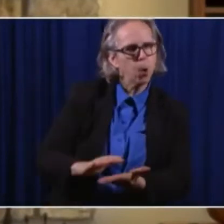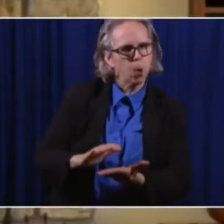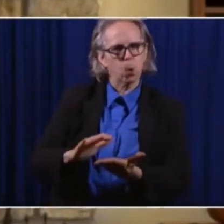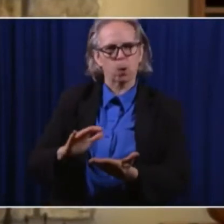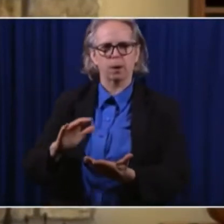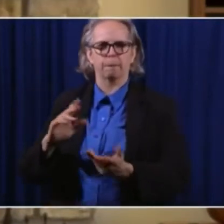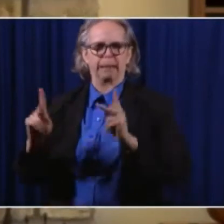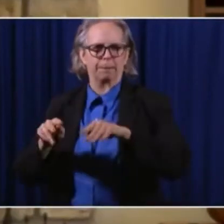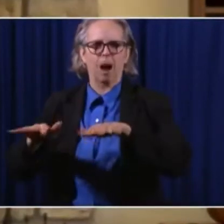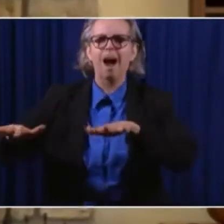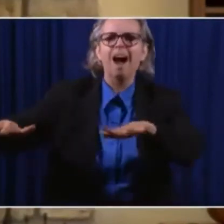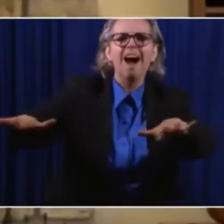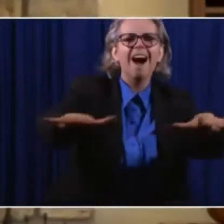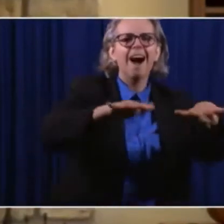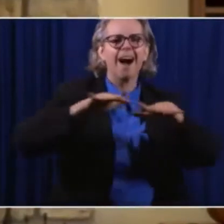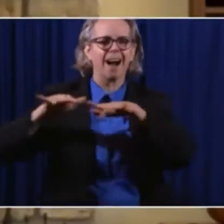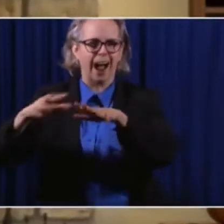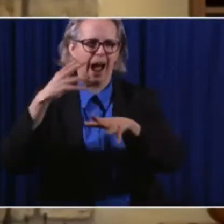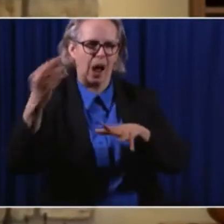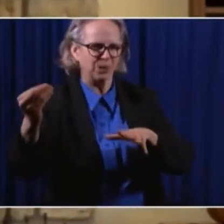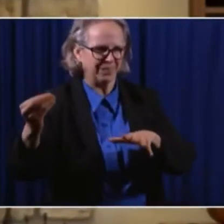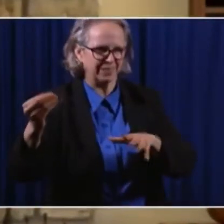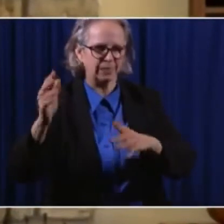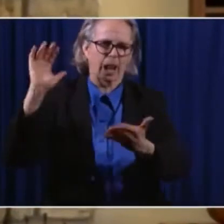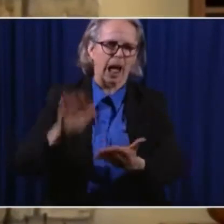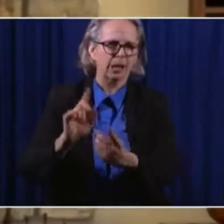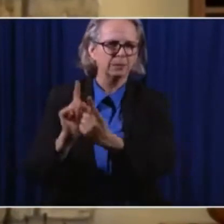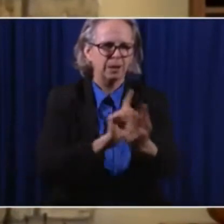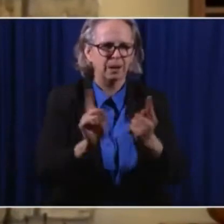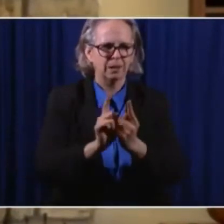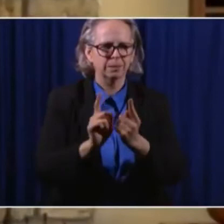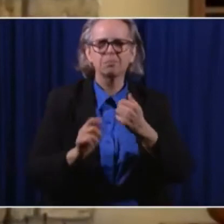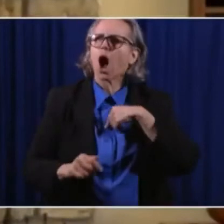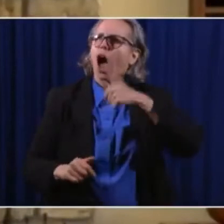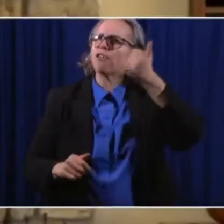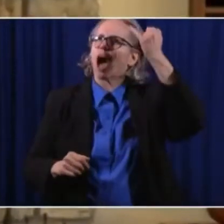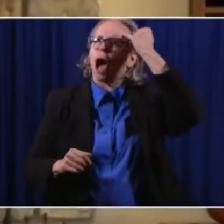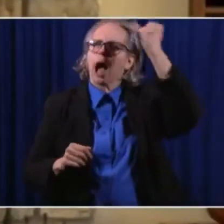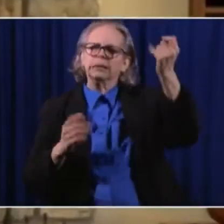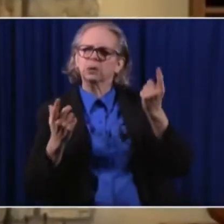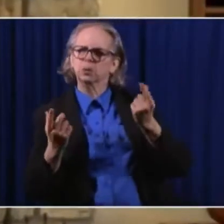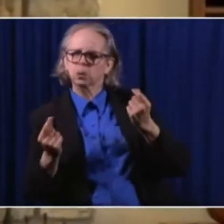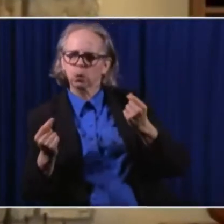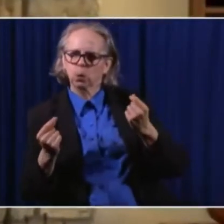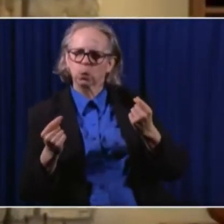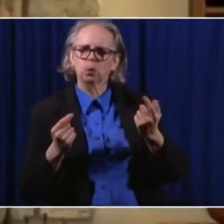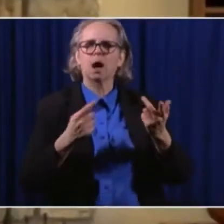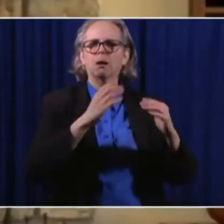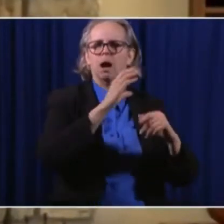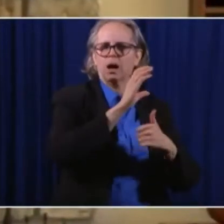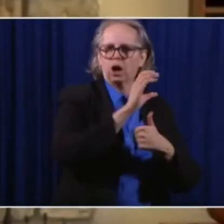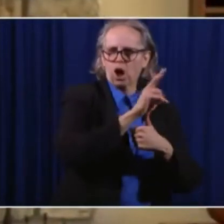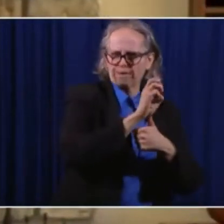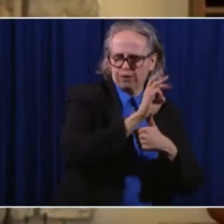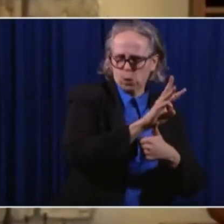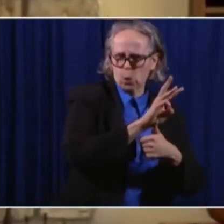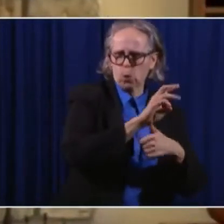be done? So I'm asking, in addition to the curfew itself, I'm asking each